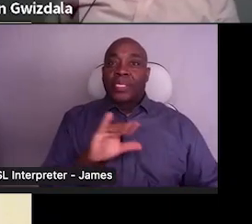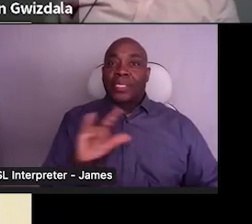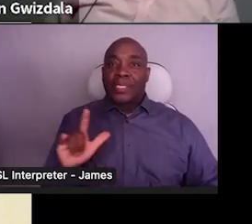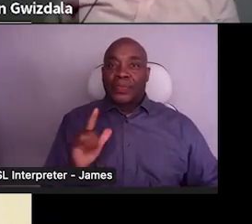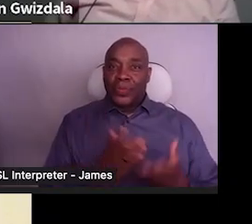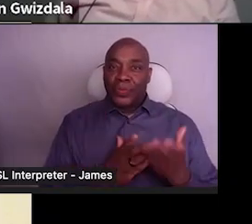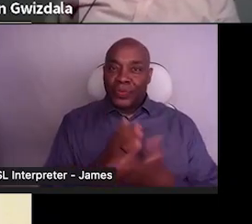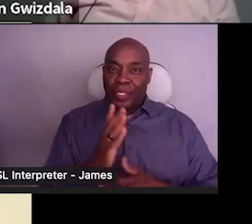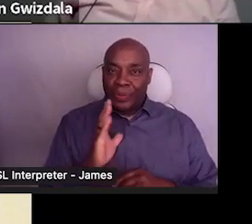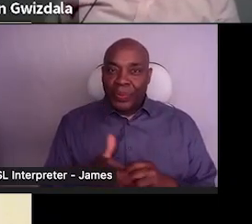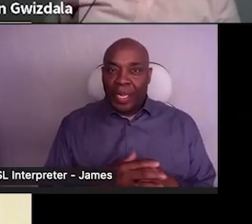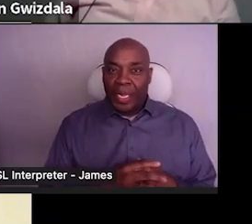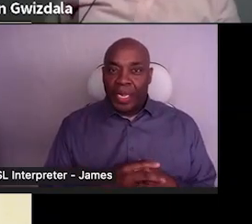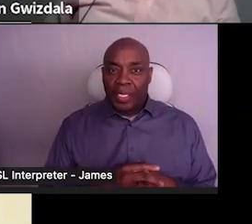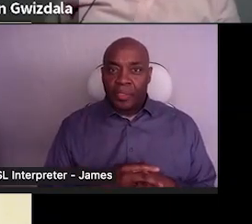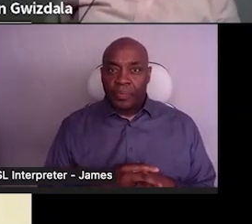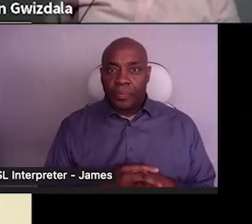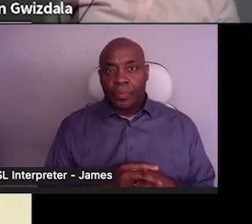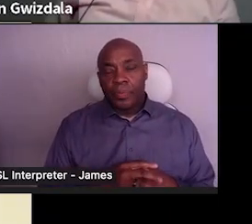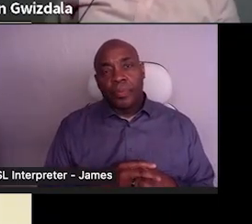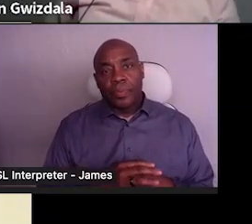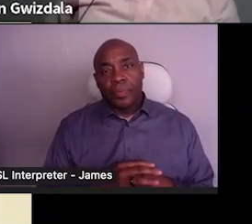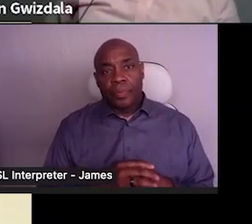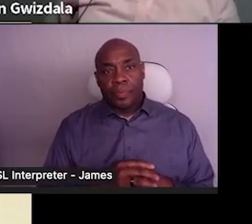civil rights.